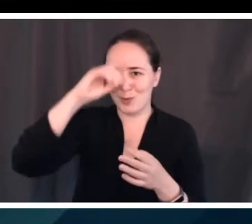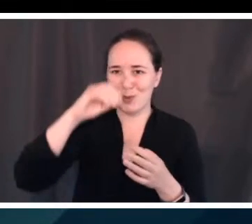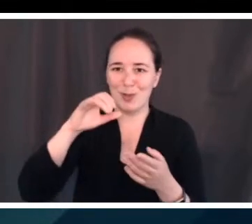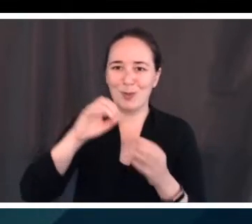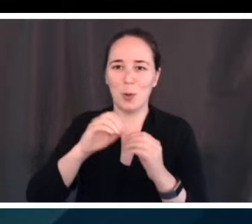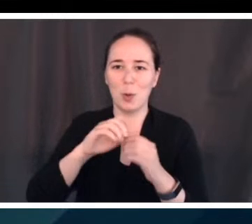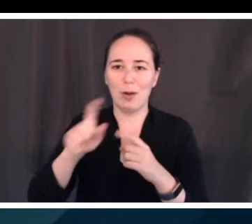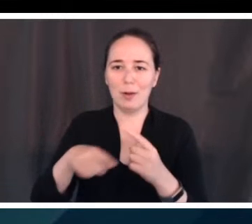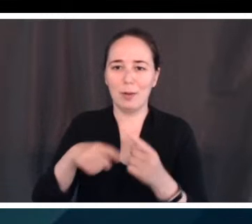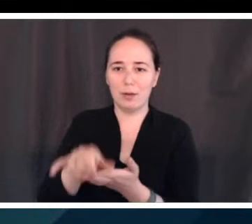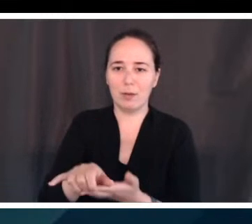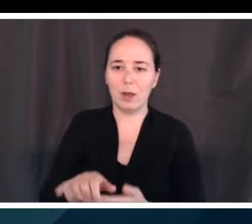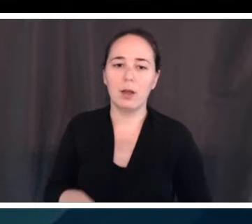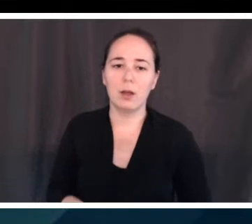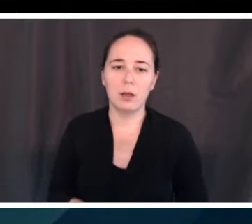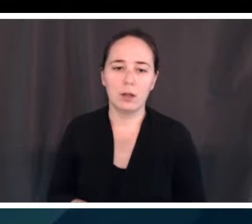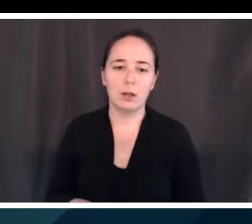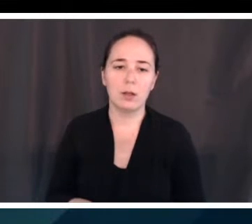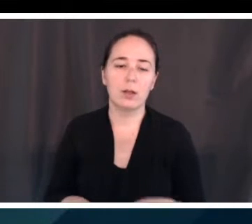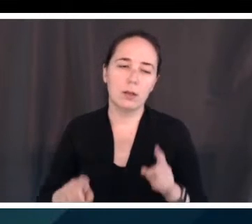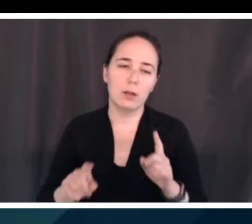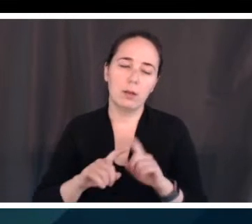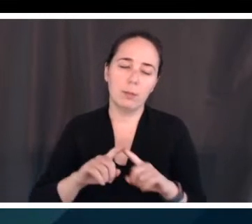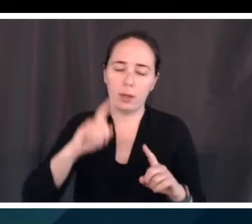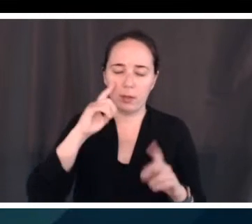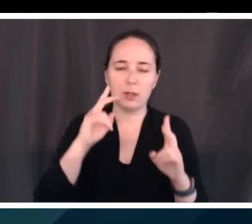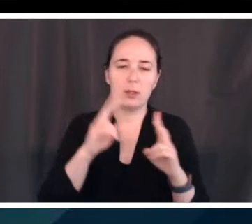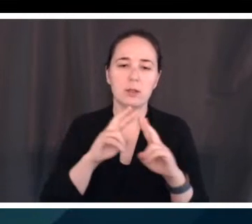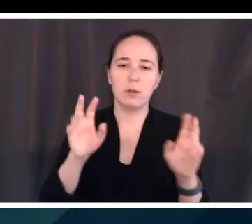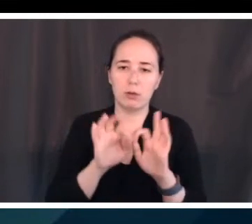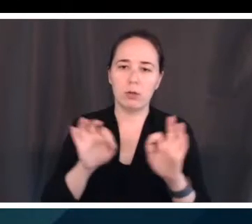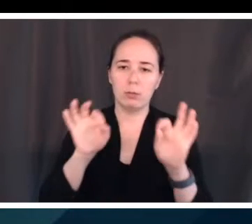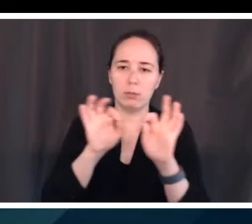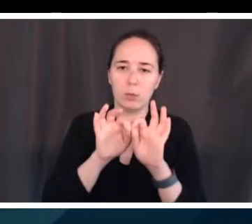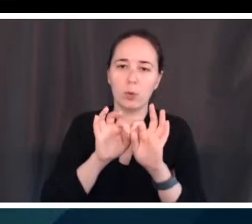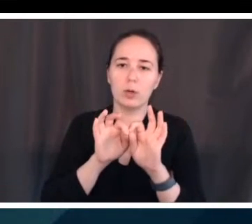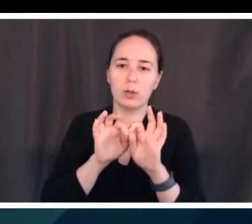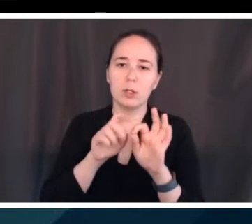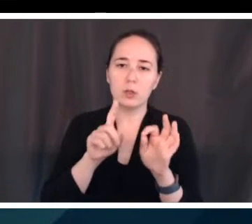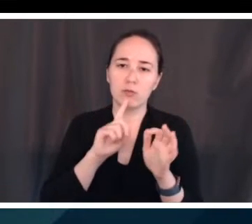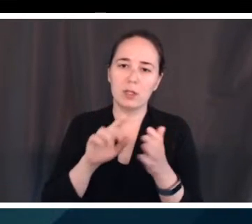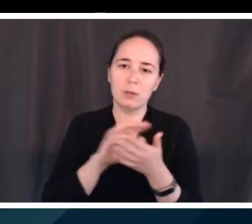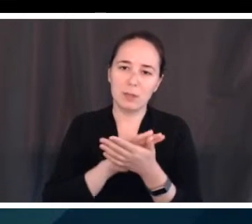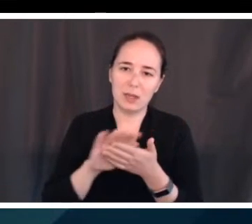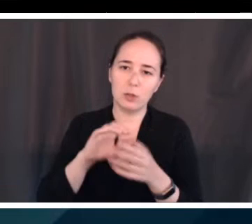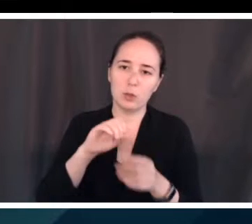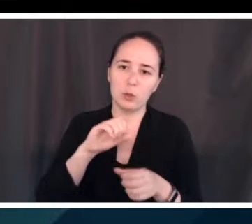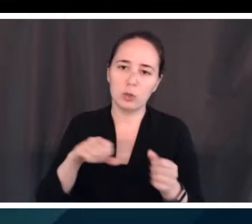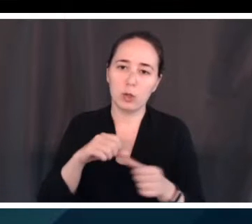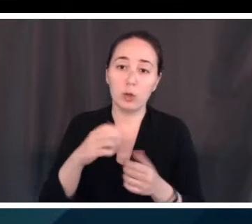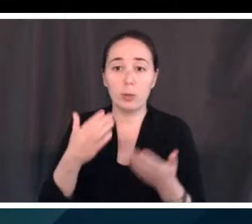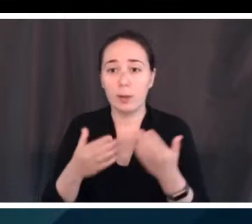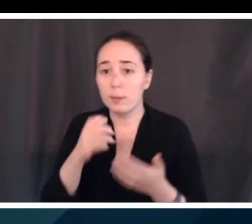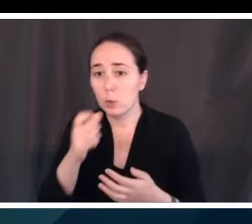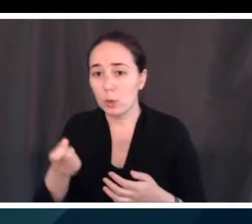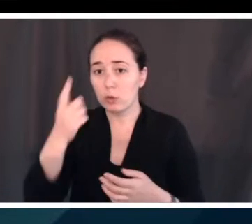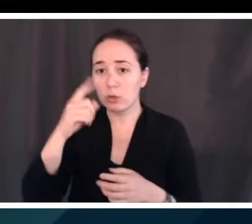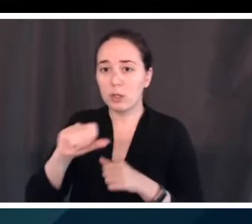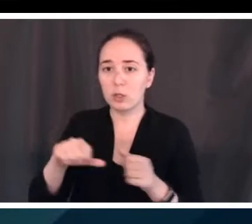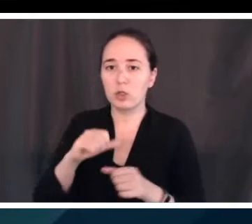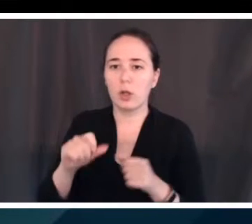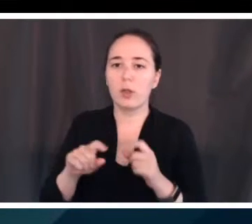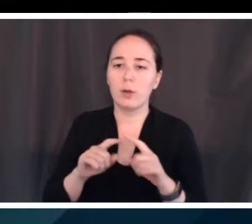And I think it's important for us to be kind to one another, whether or not we understand each other. I think that these